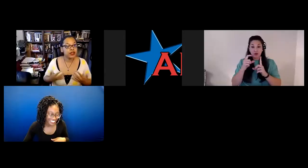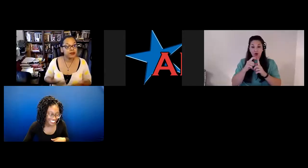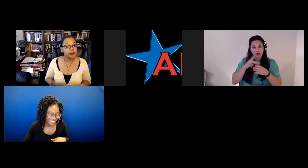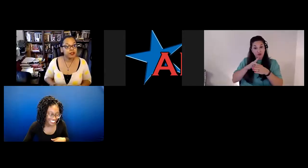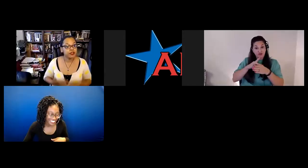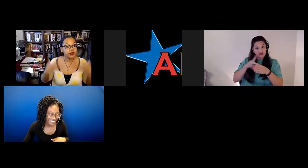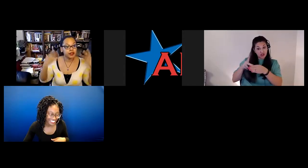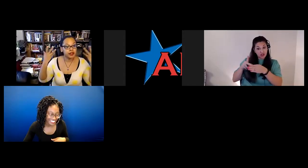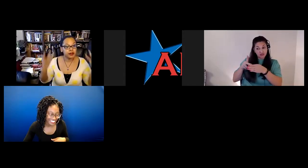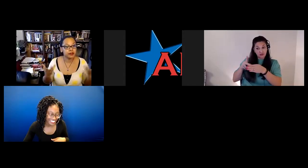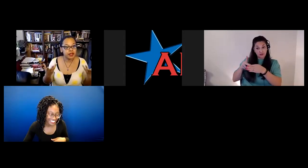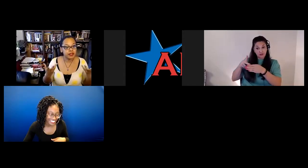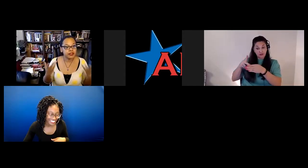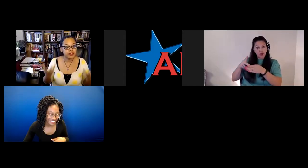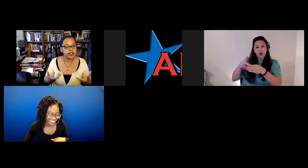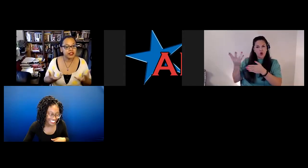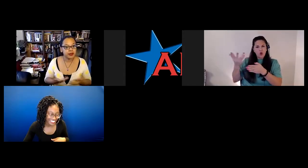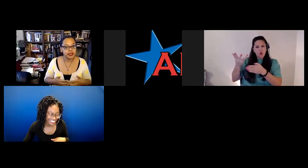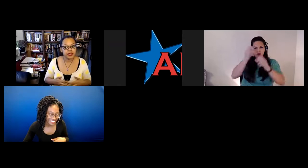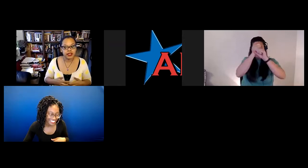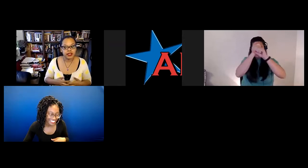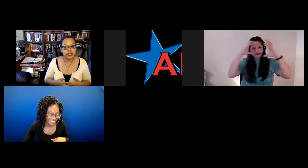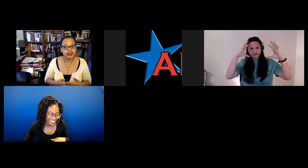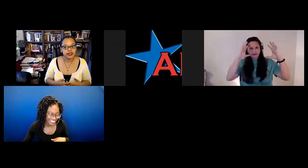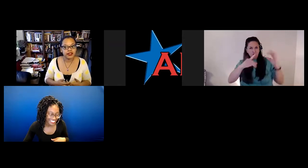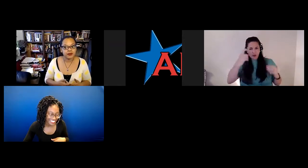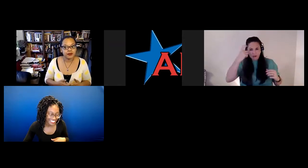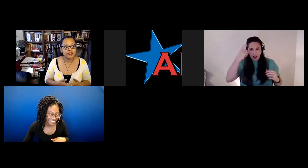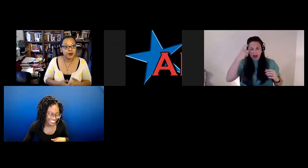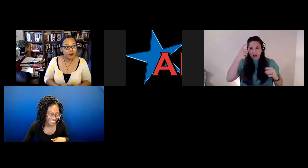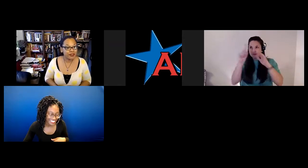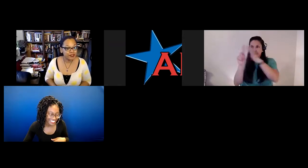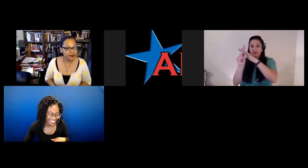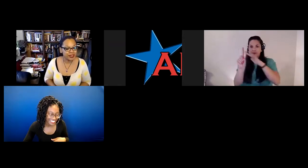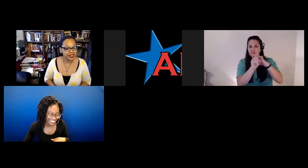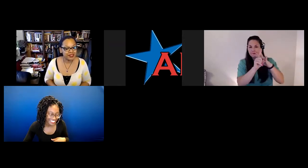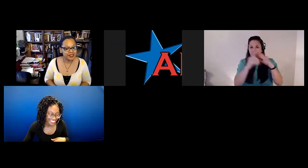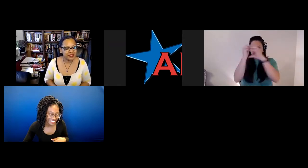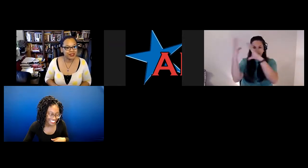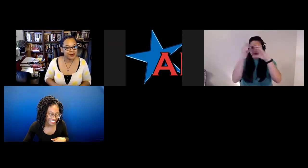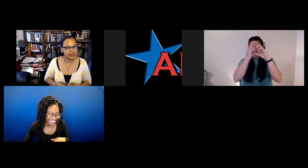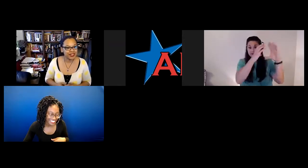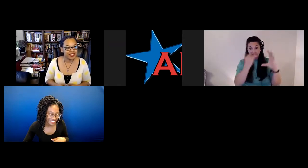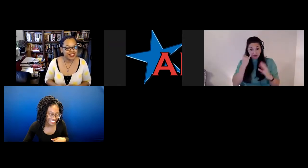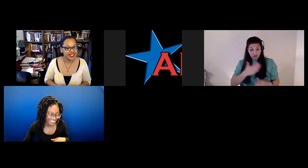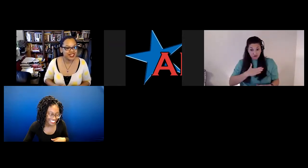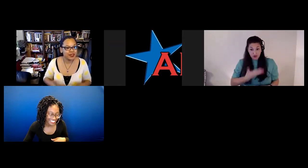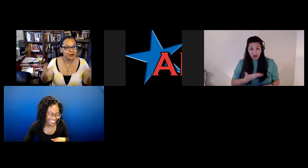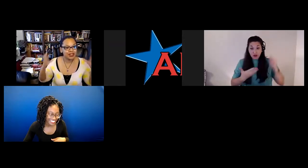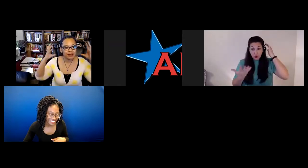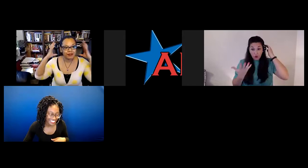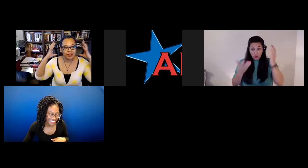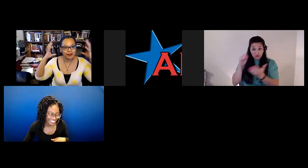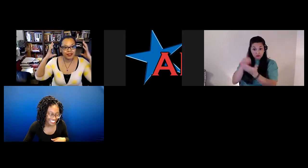what comes up in your mind, in your body? And if you're open to it, if you want to put in the chat